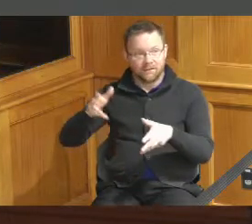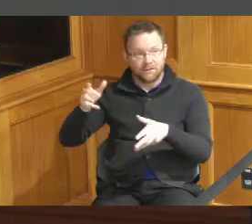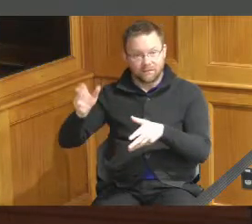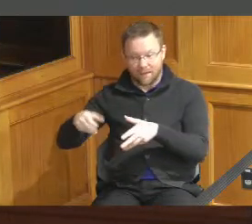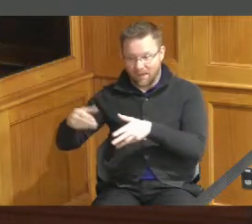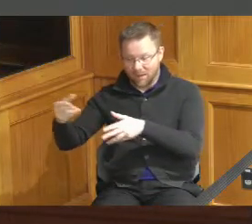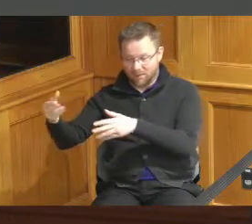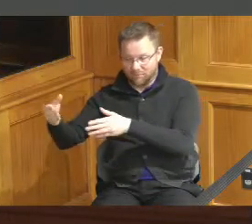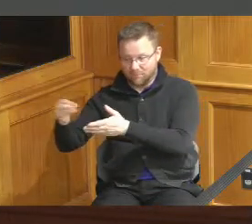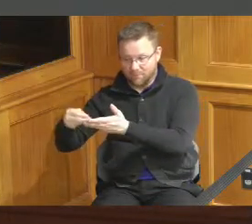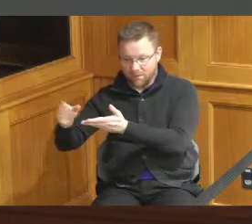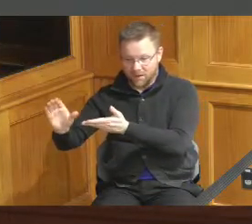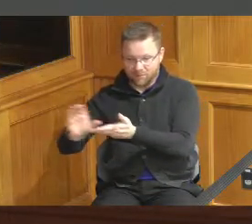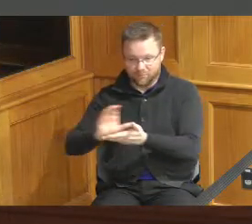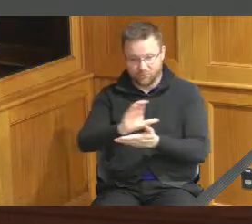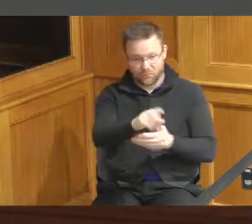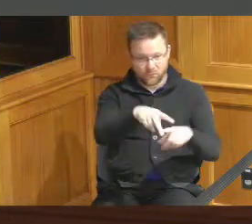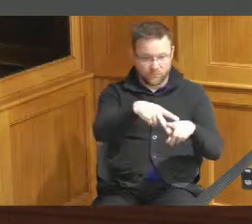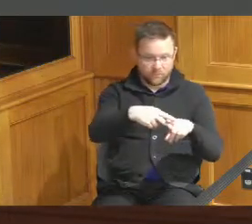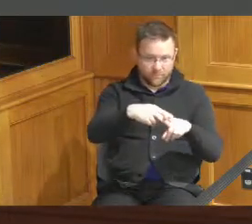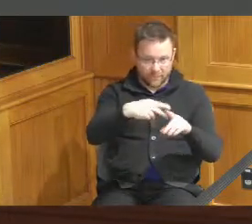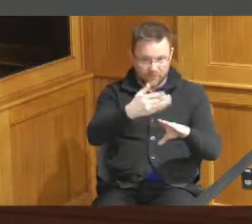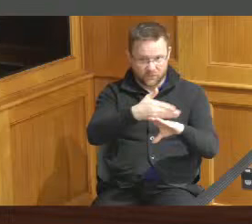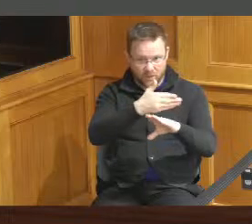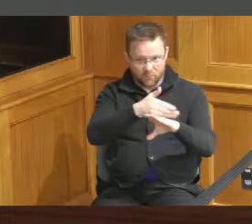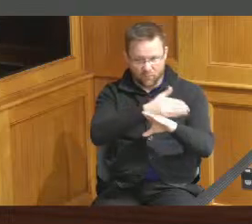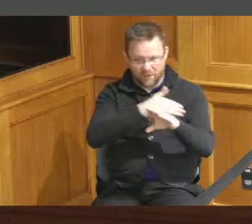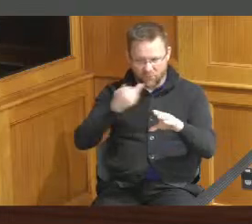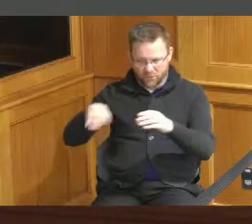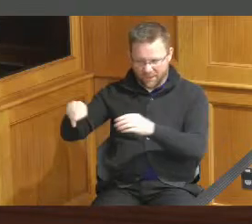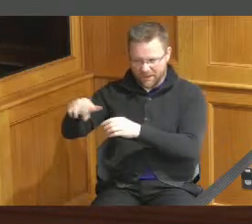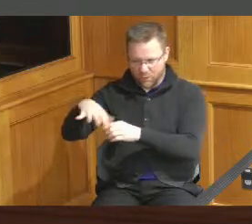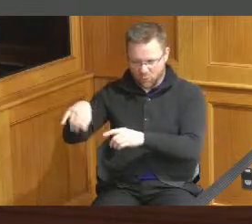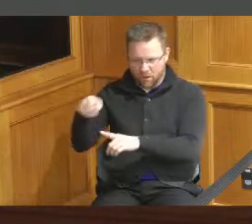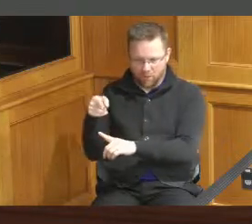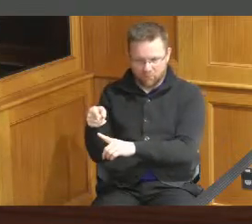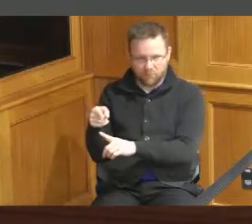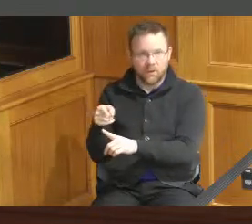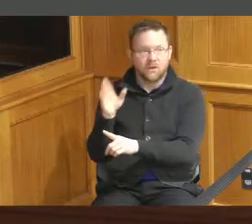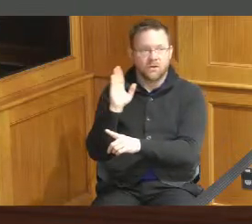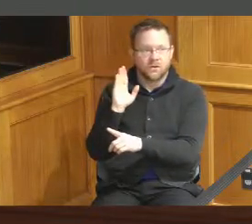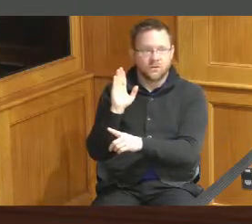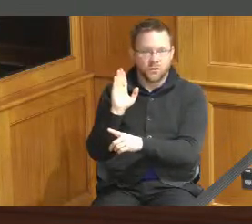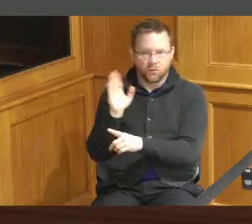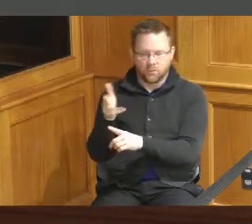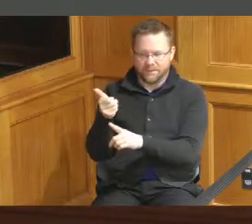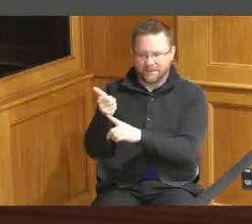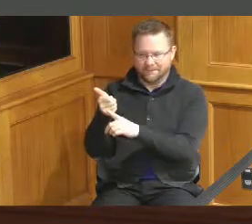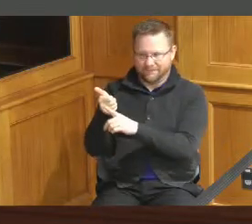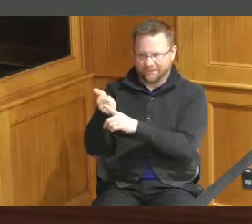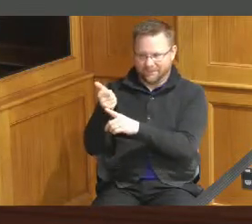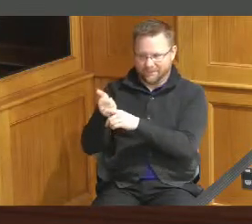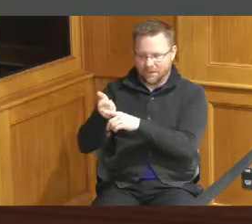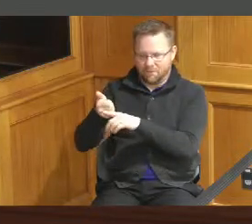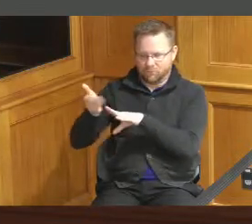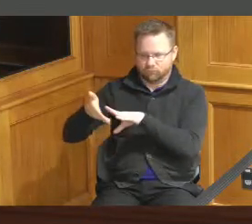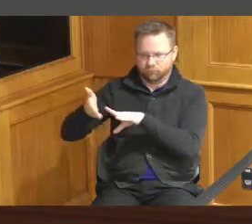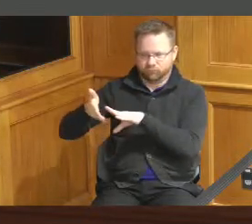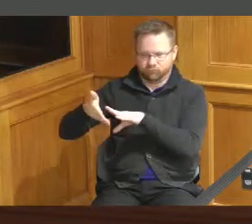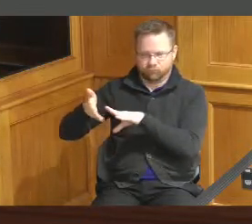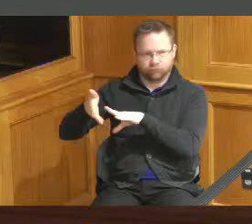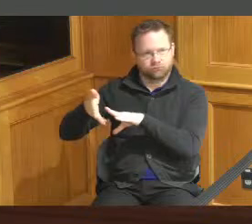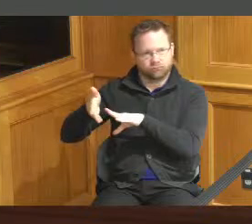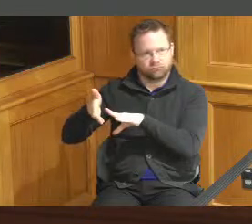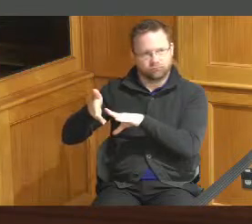the maintenance and repair and upgrade of that specific site. So it'd be essentially a self-contained